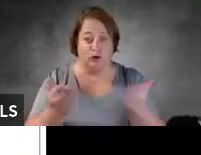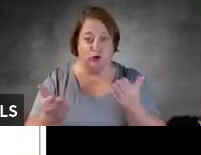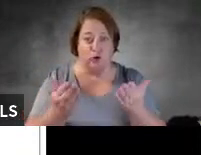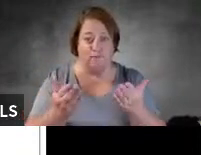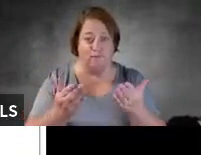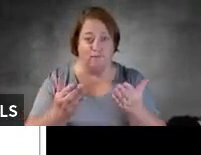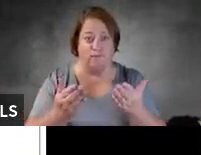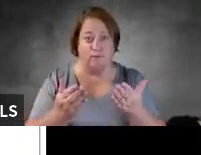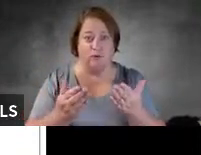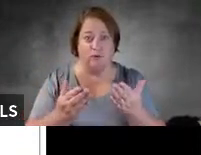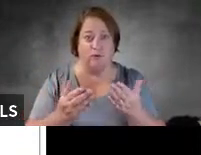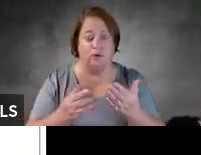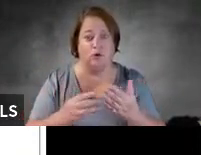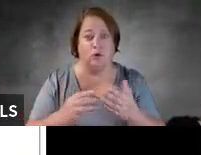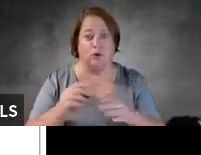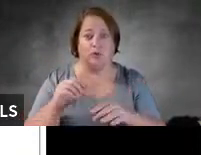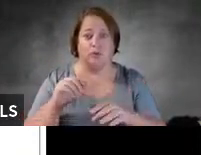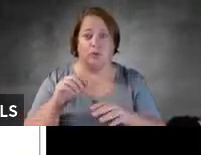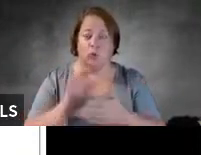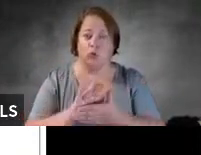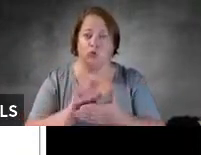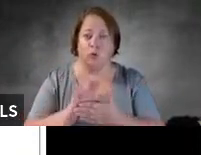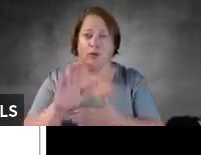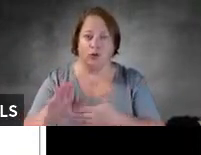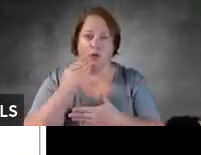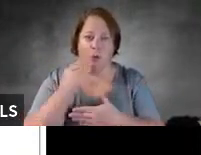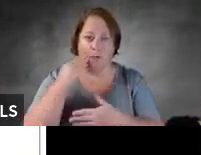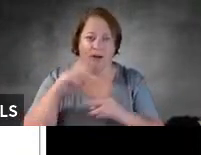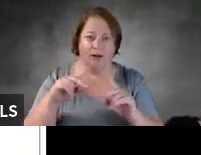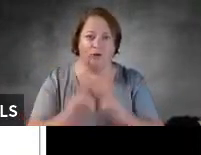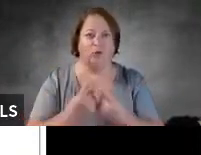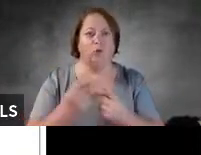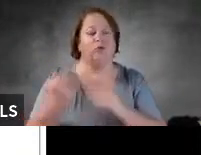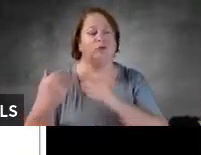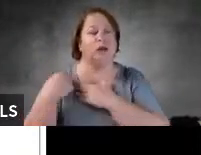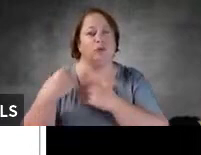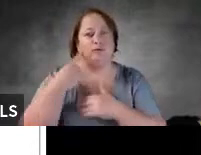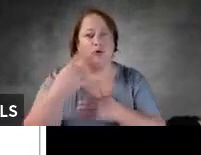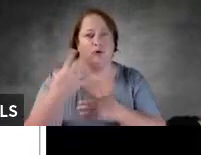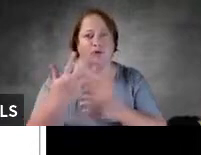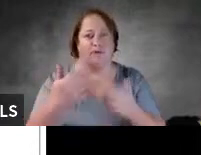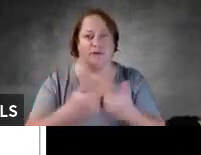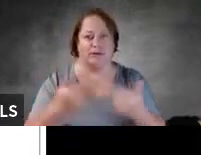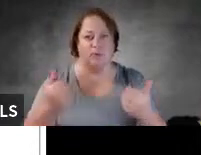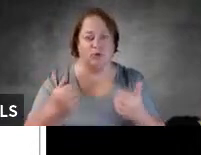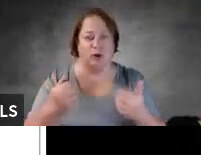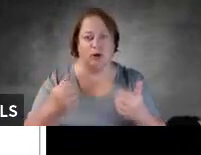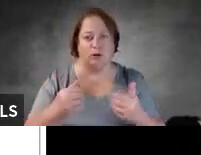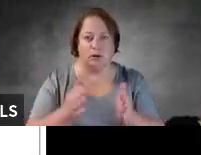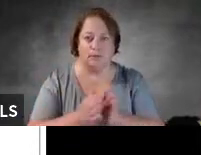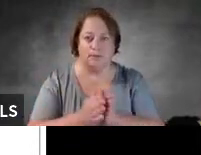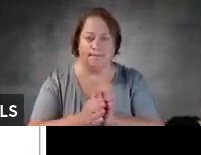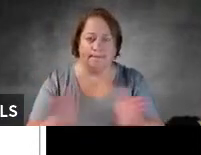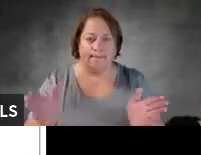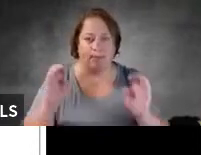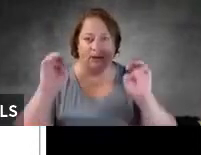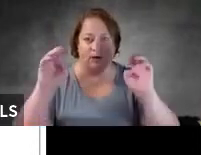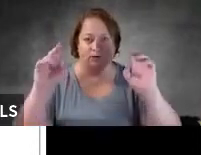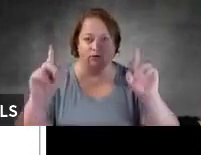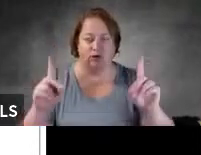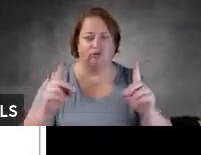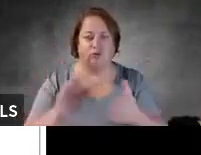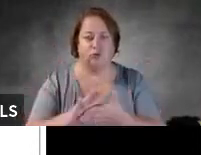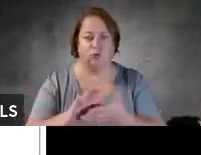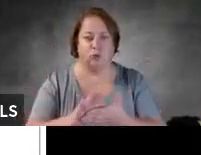in the partner districts. We're responsible for 5 separate public special education schools. We're